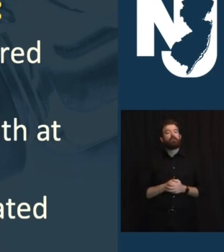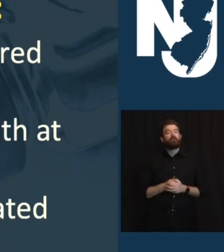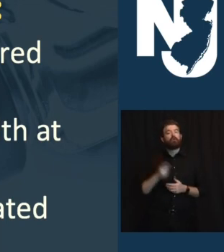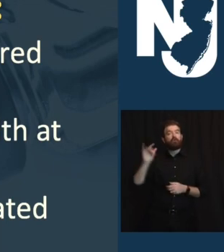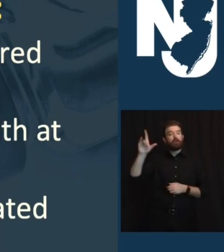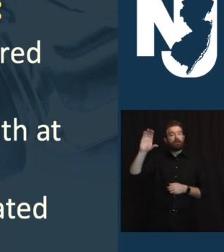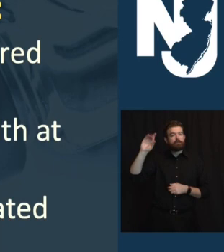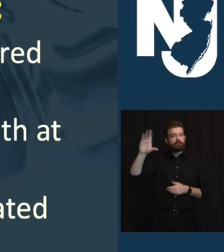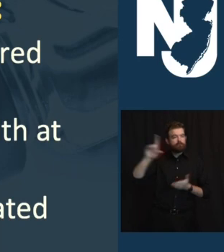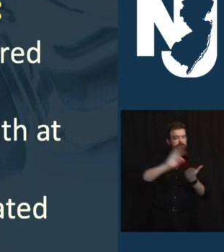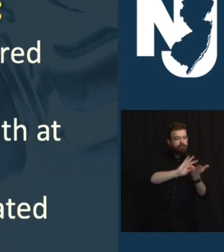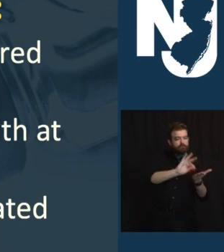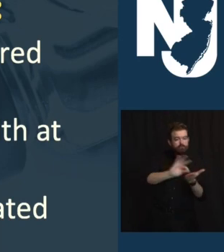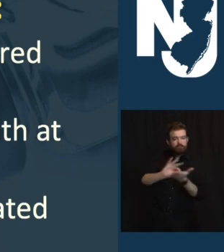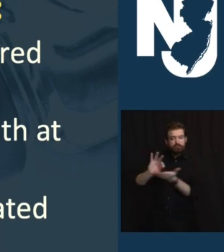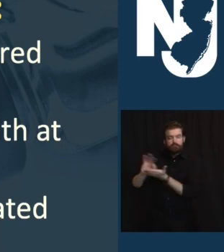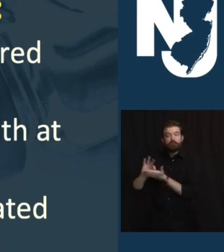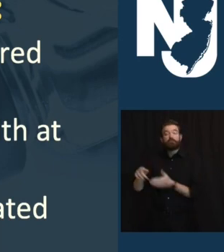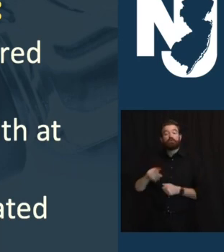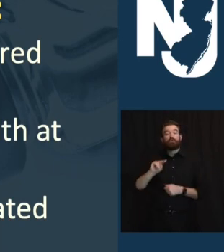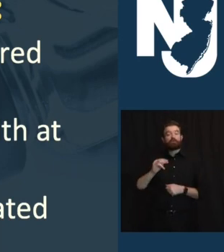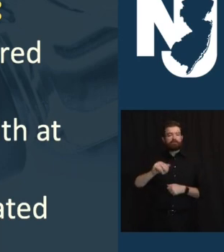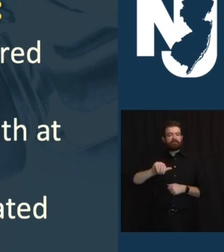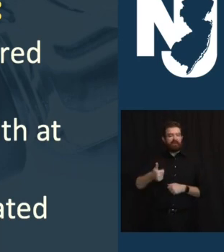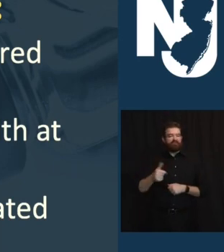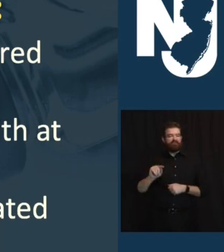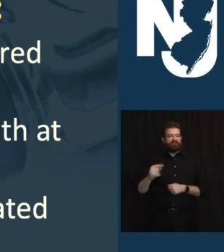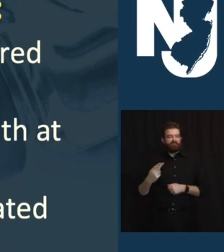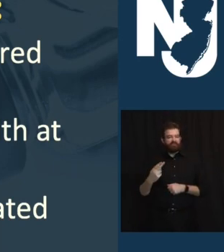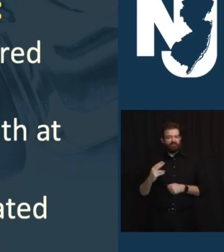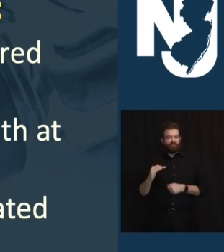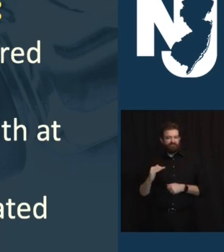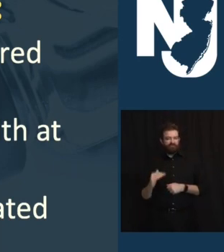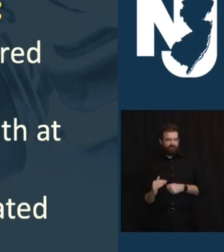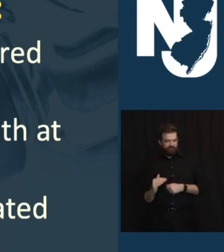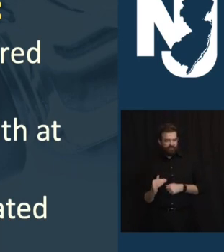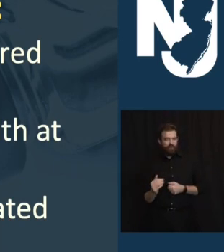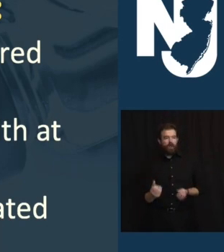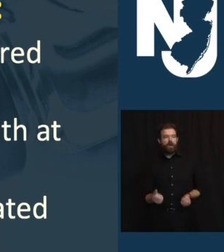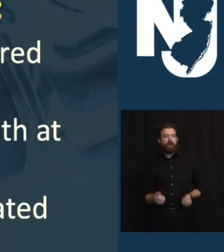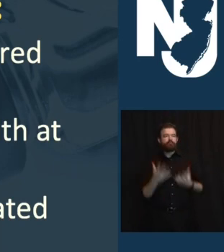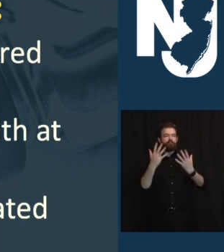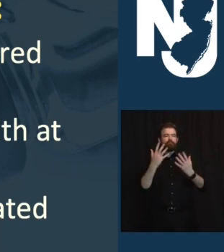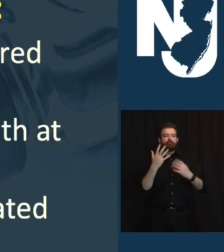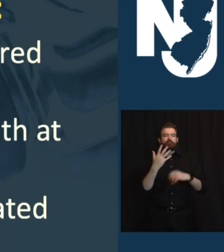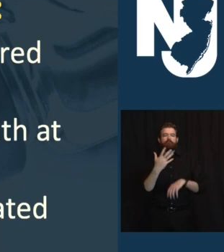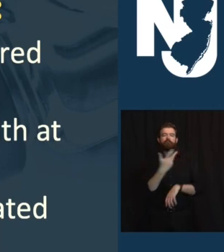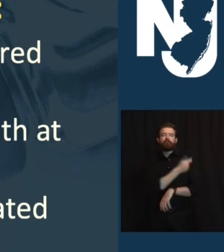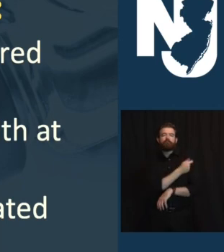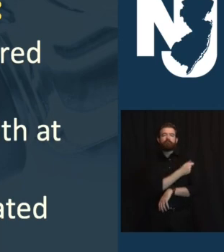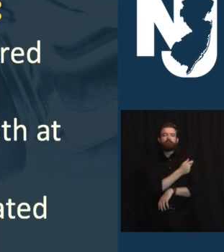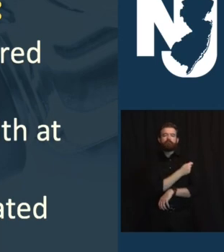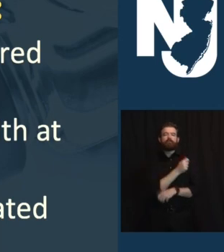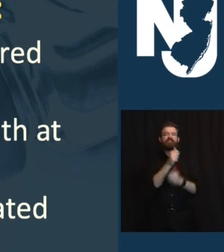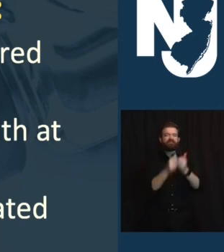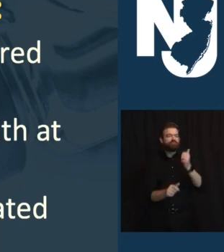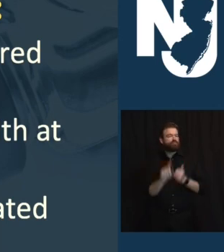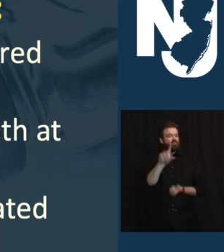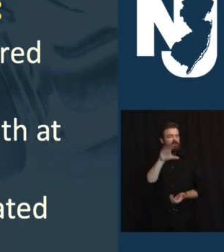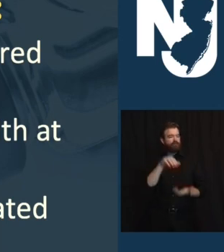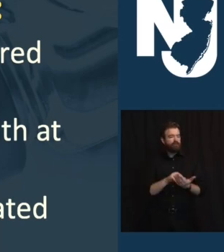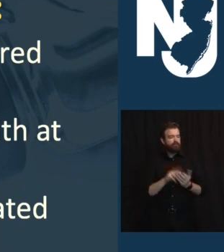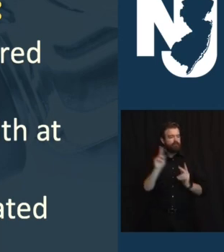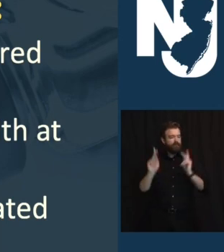total doses administered per 100,000 residents, 8th in percentage of all adults with at least one